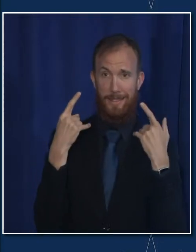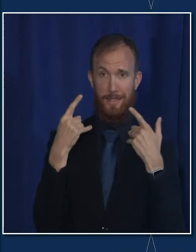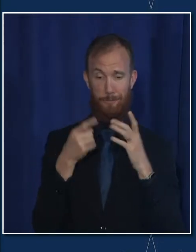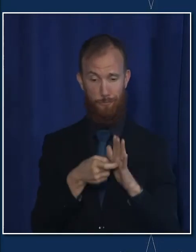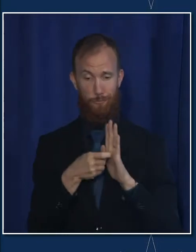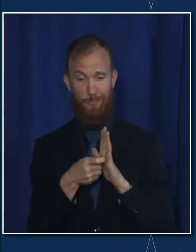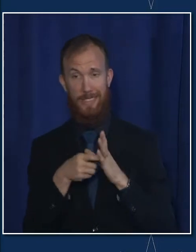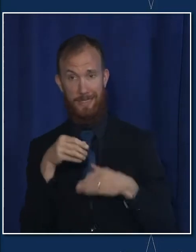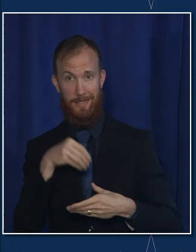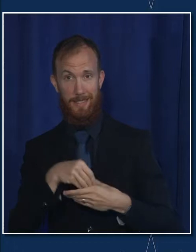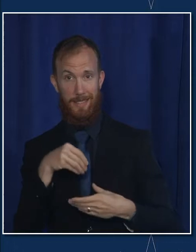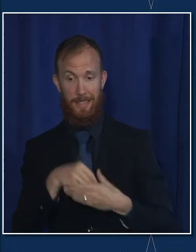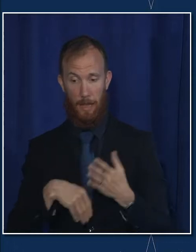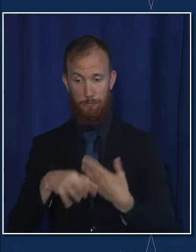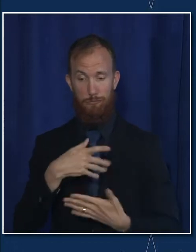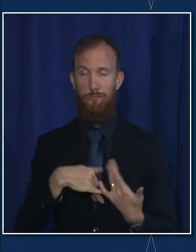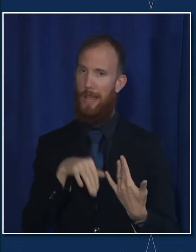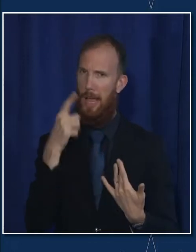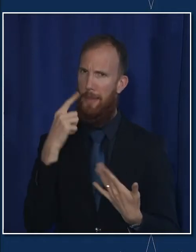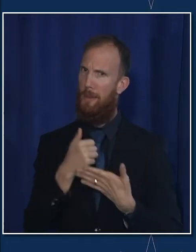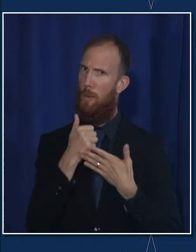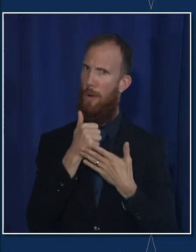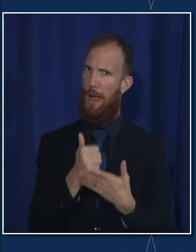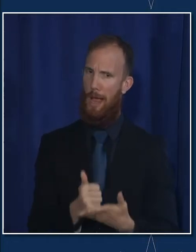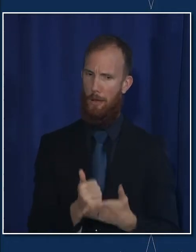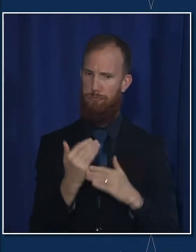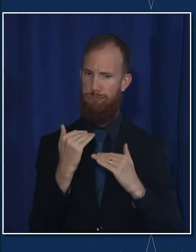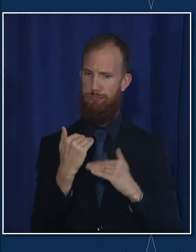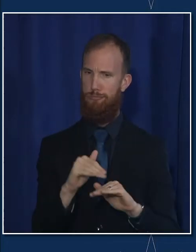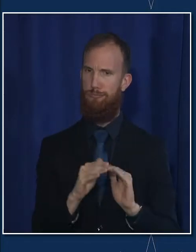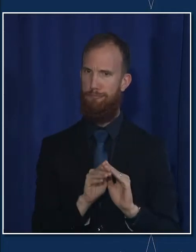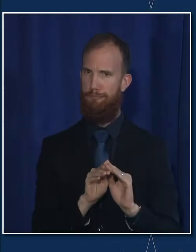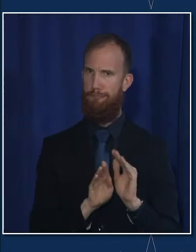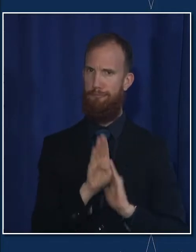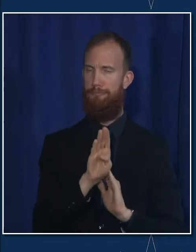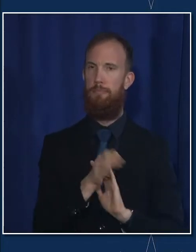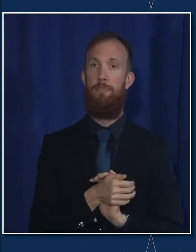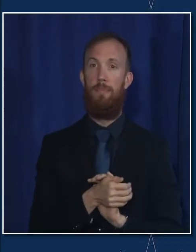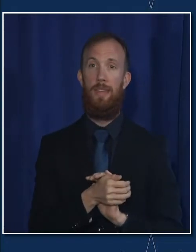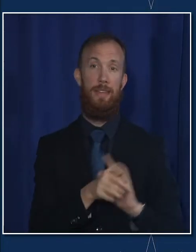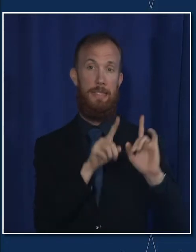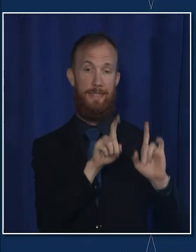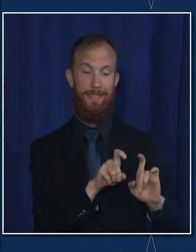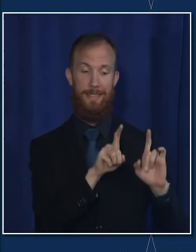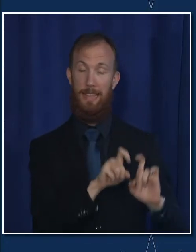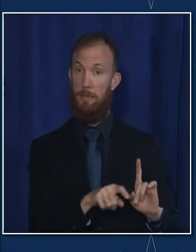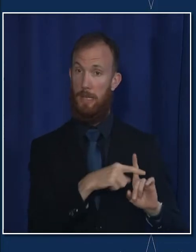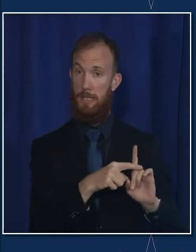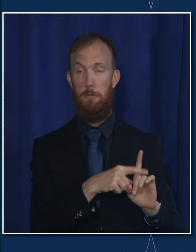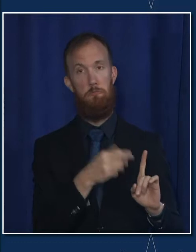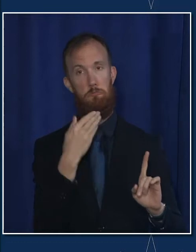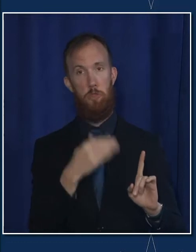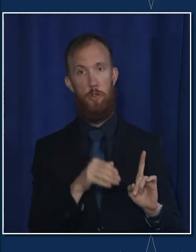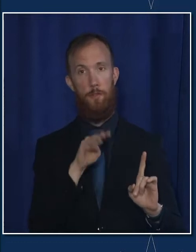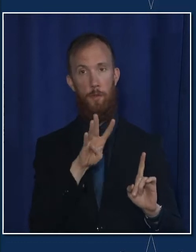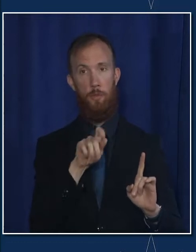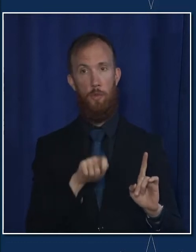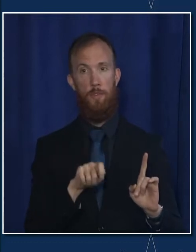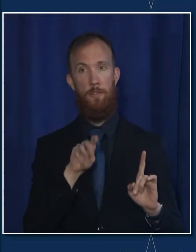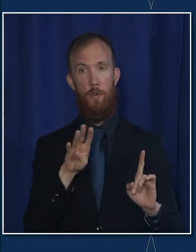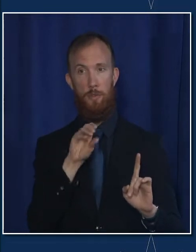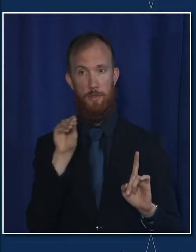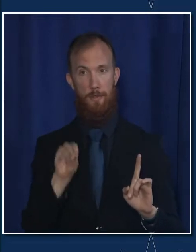really helped slow that increase. Our test positivity also actually remains quite good. We're at 4.4%